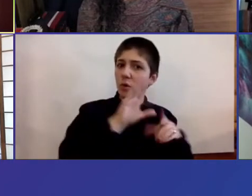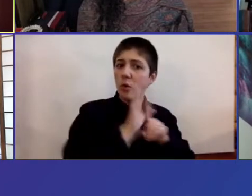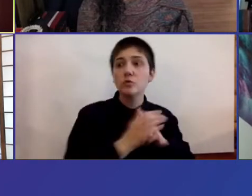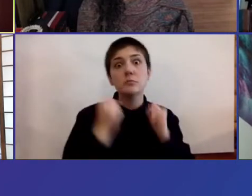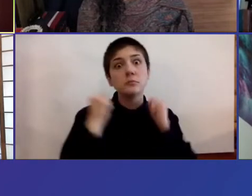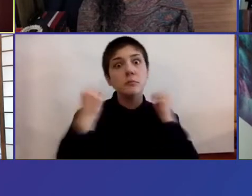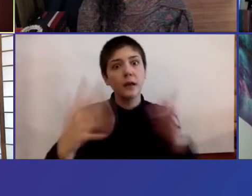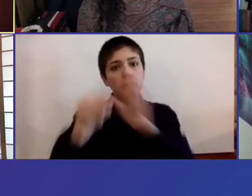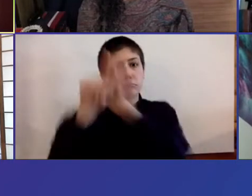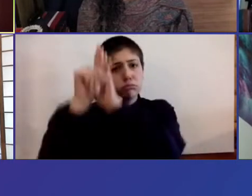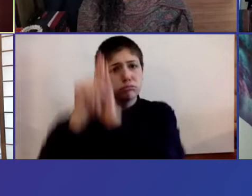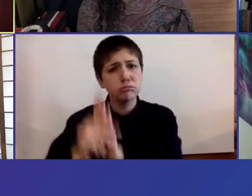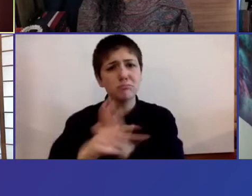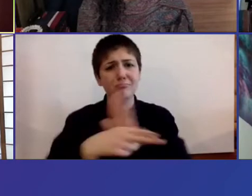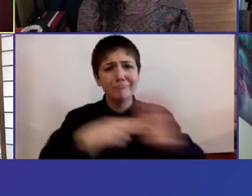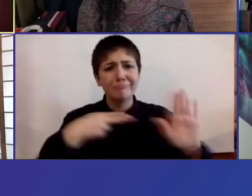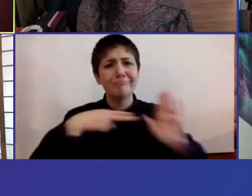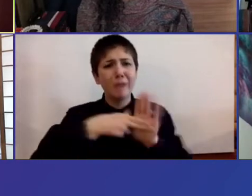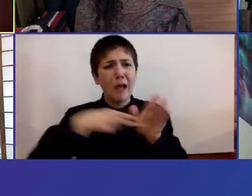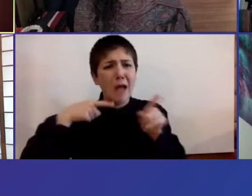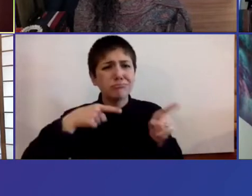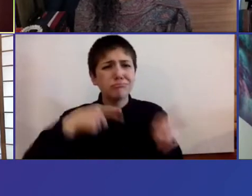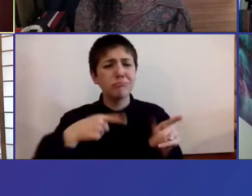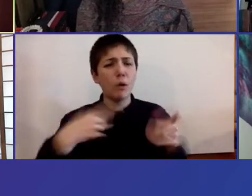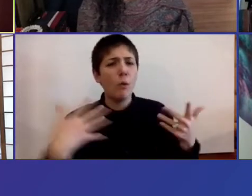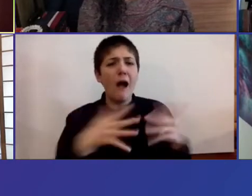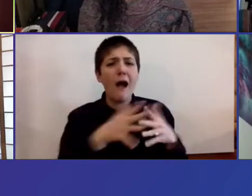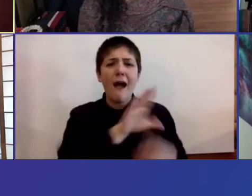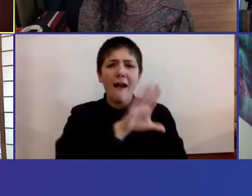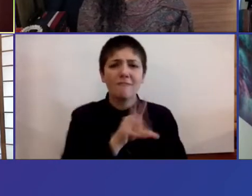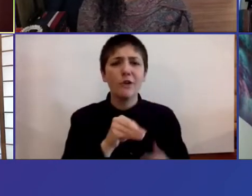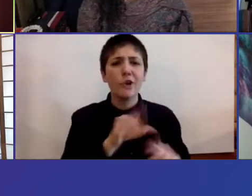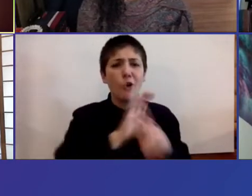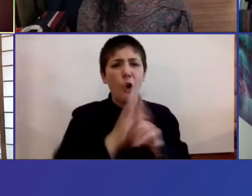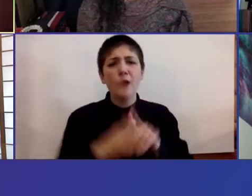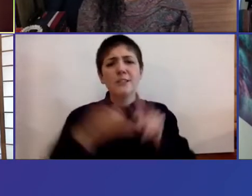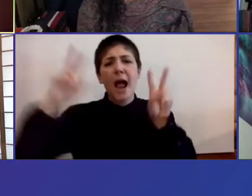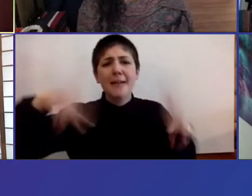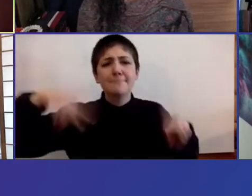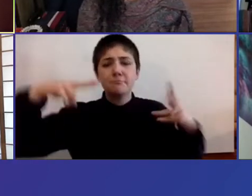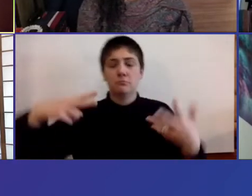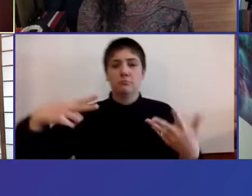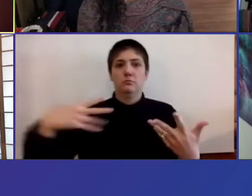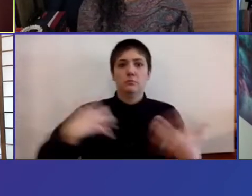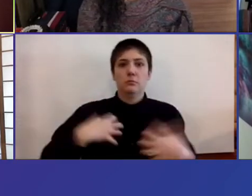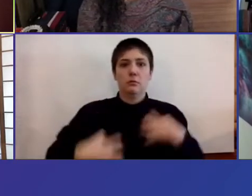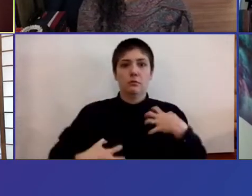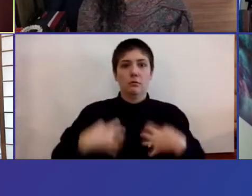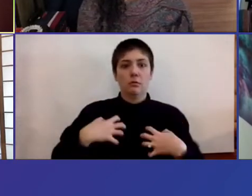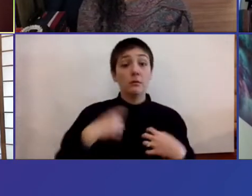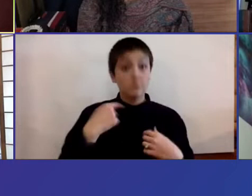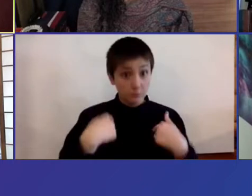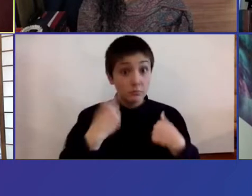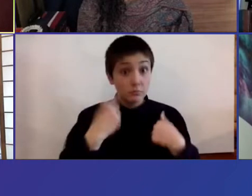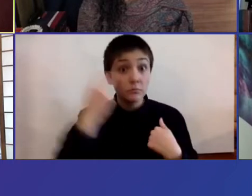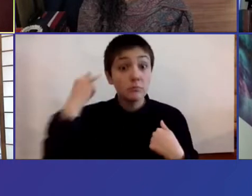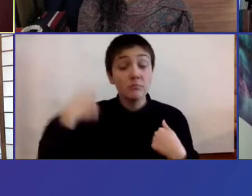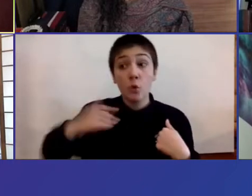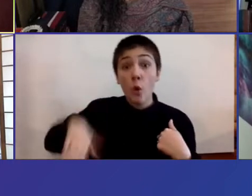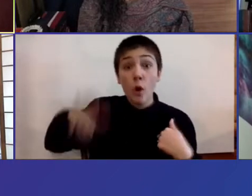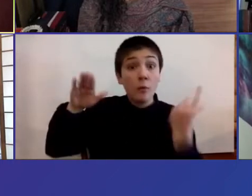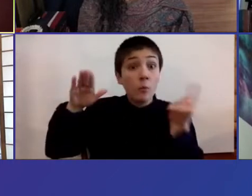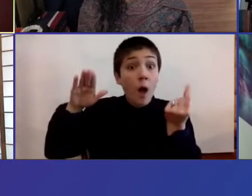stereotypes about what African culture is. When I was growing up, the only thing that you saw that was African